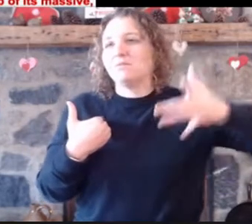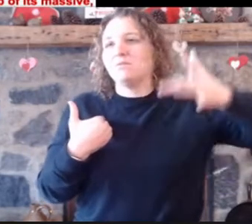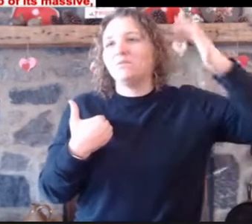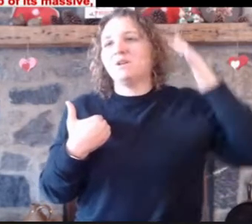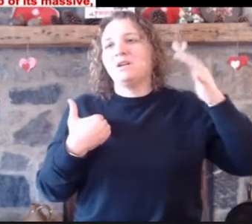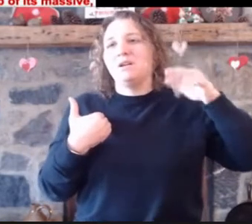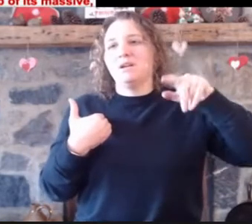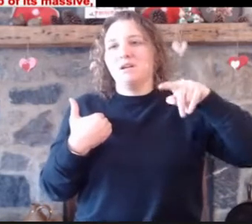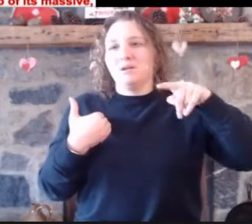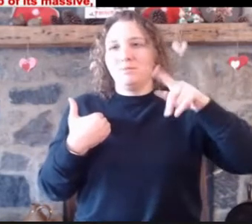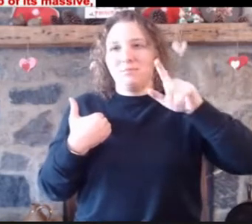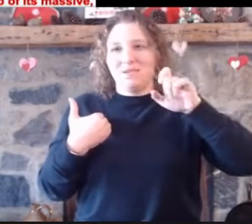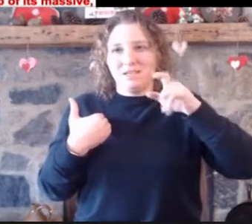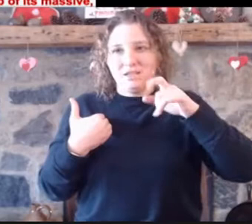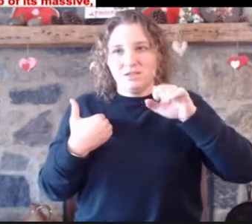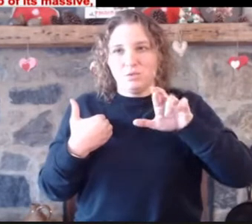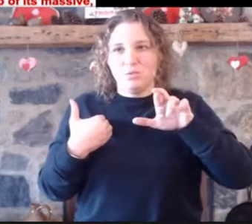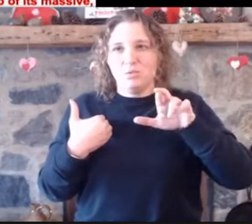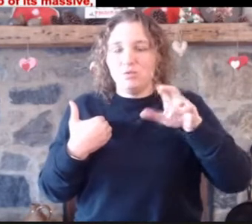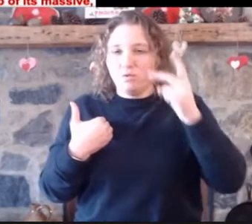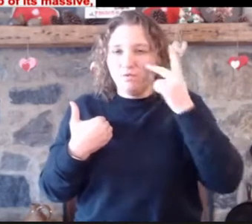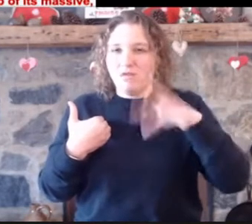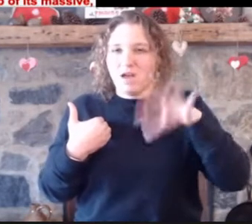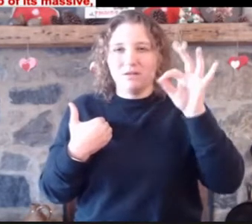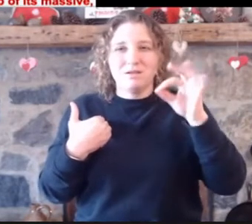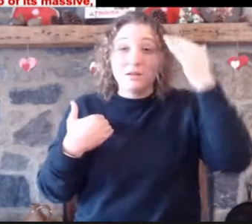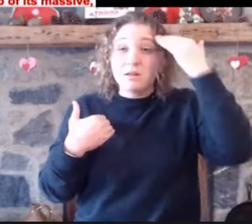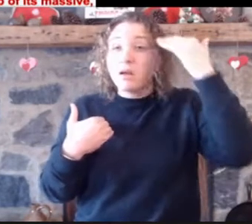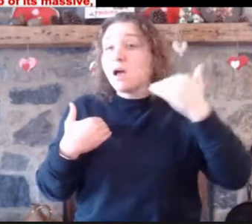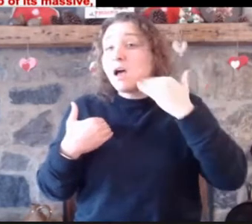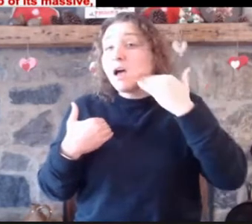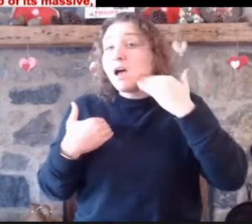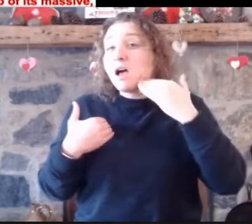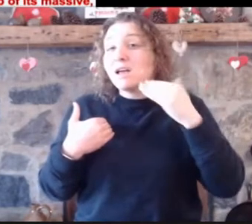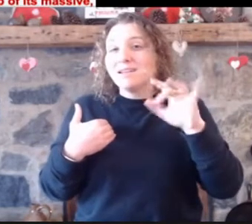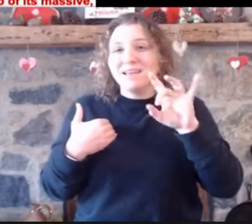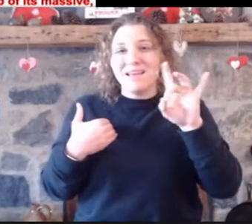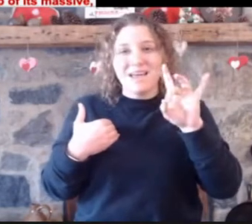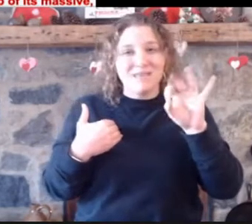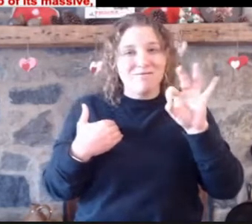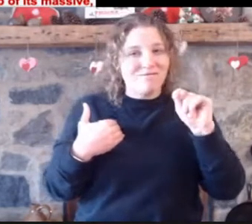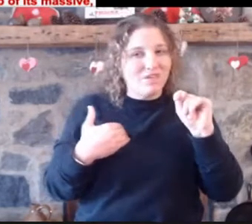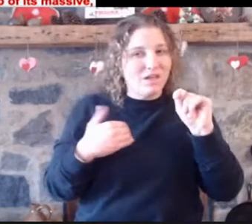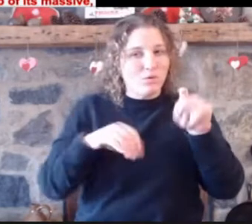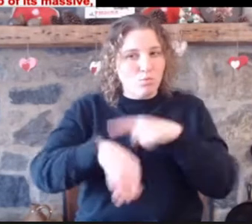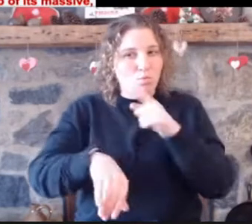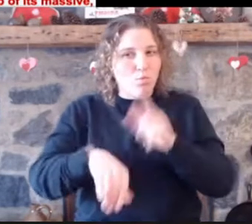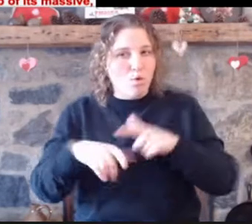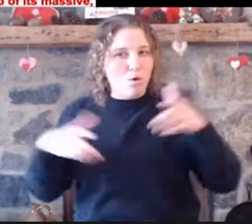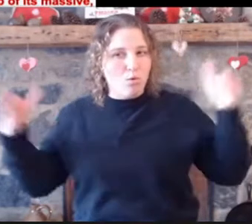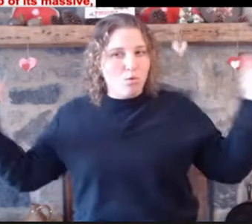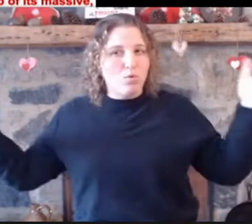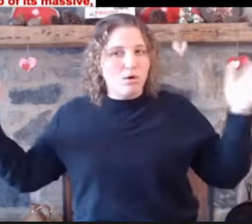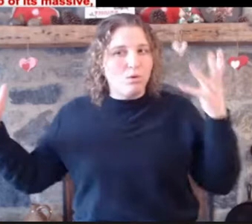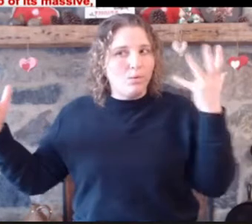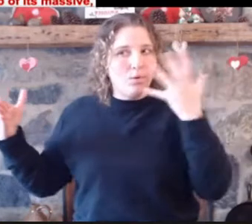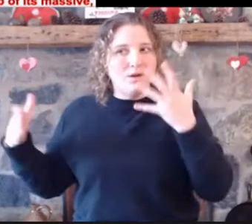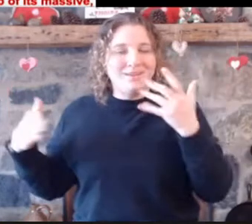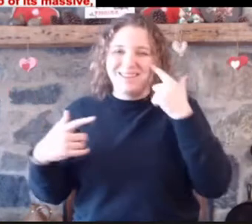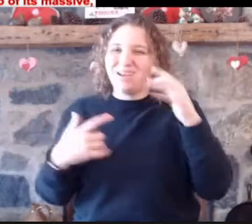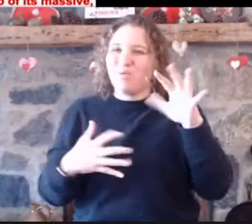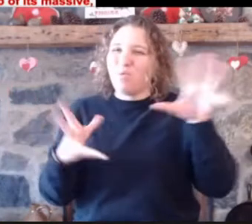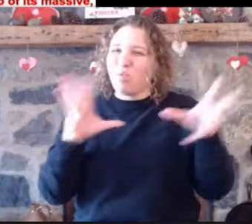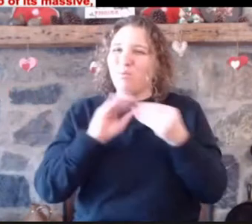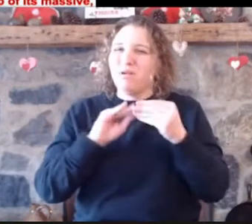or plesiosaur. The head is 8 feet long. The head is 8 feet long. They figure the thing's about 54 feet